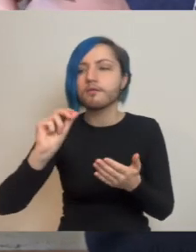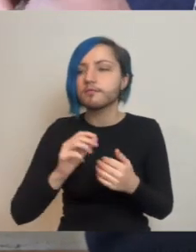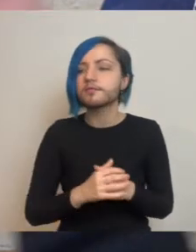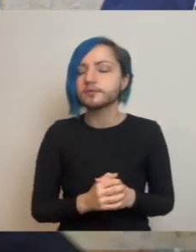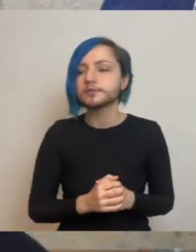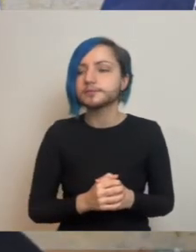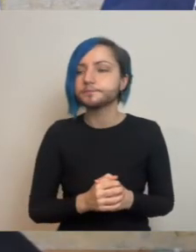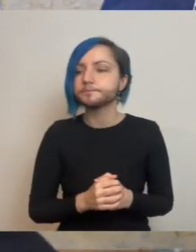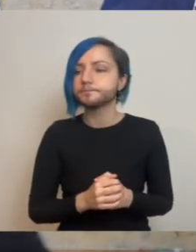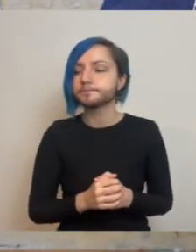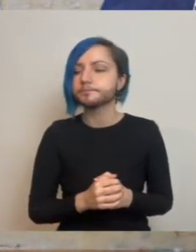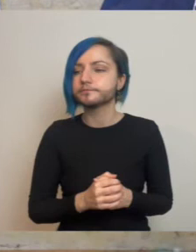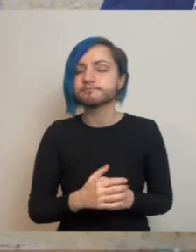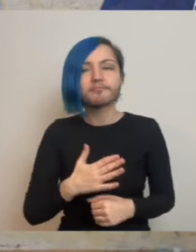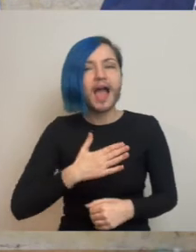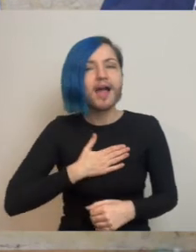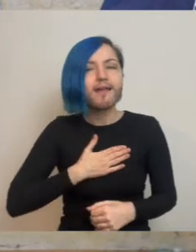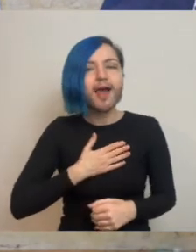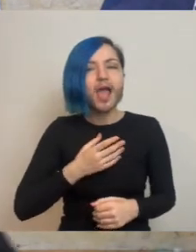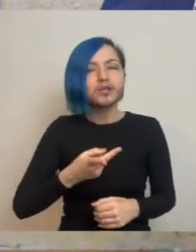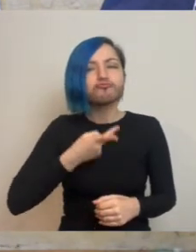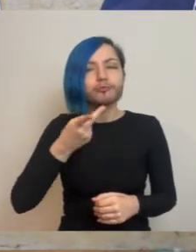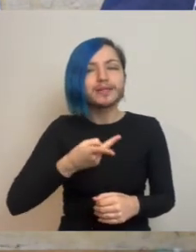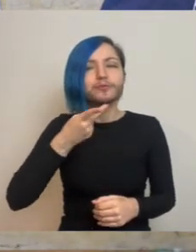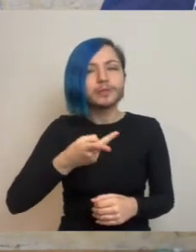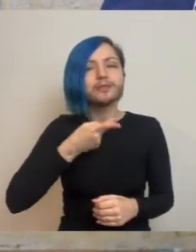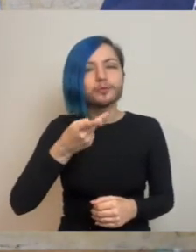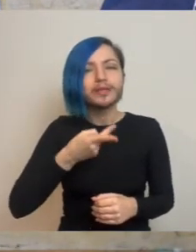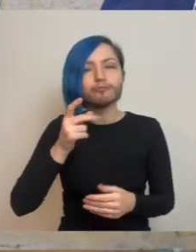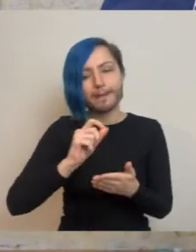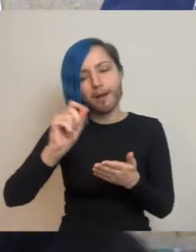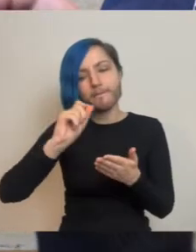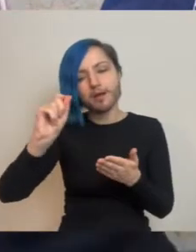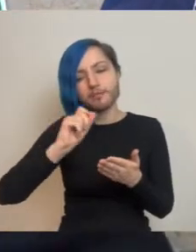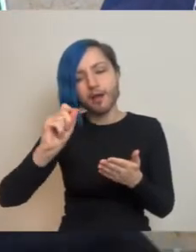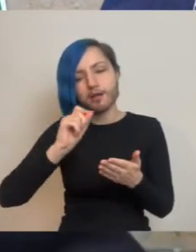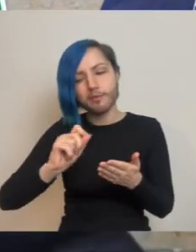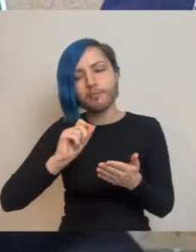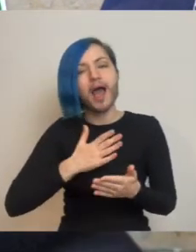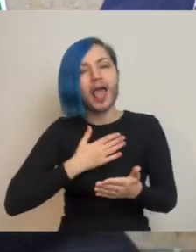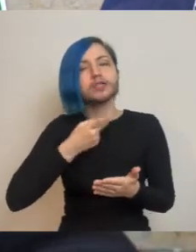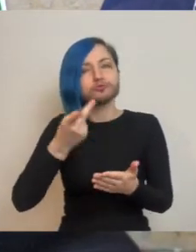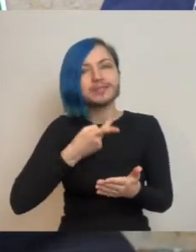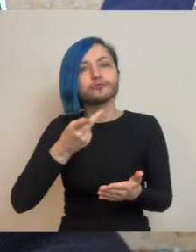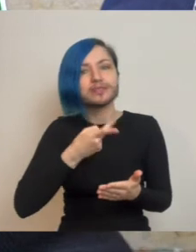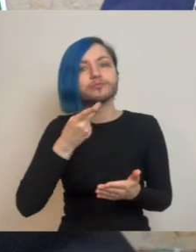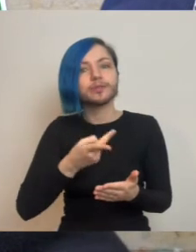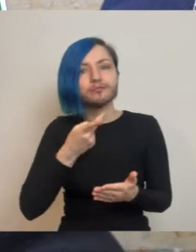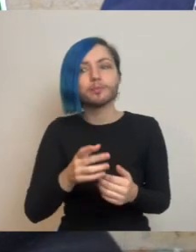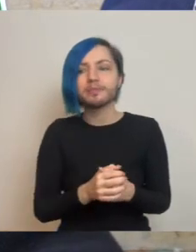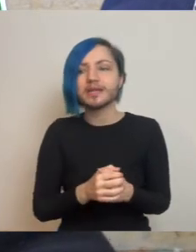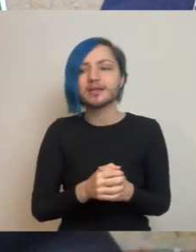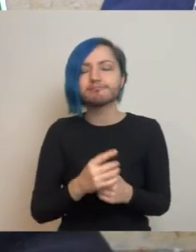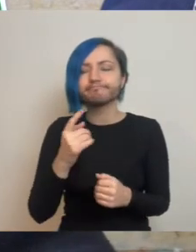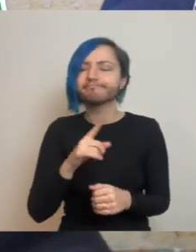I quite like repetitive marks, so I like doing the same things over and over again. And I think that's